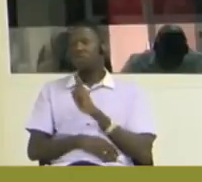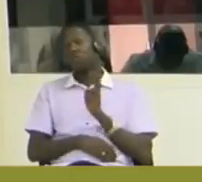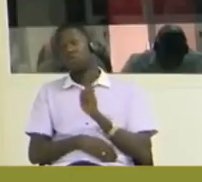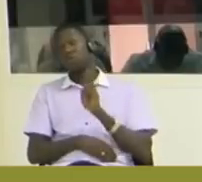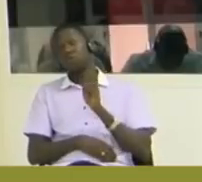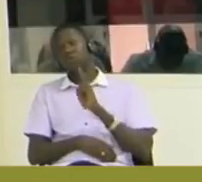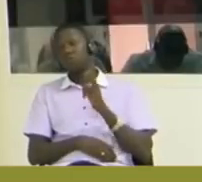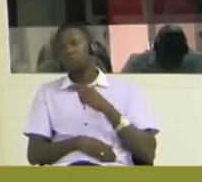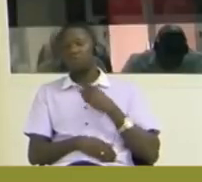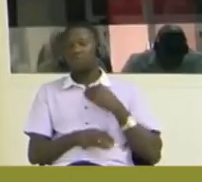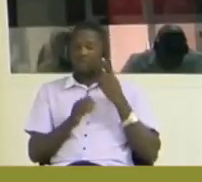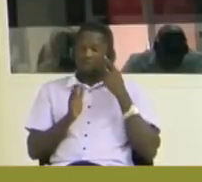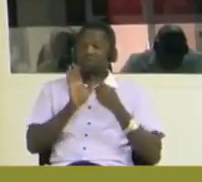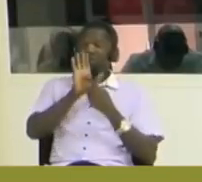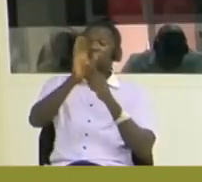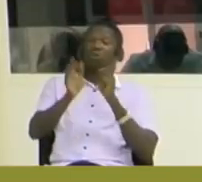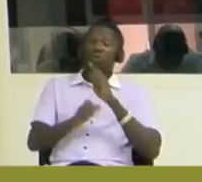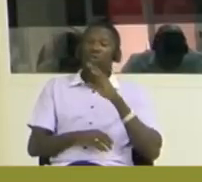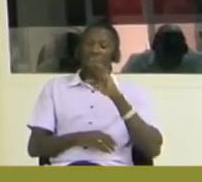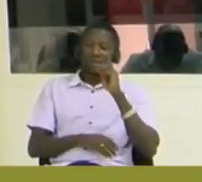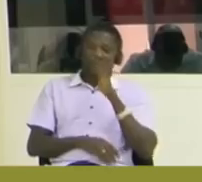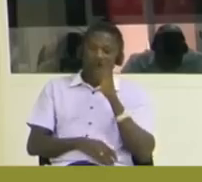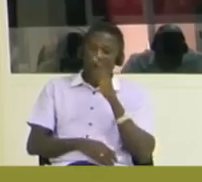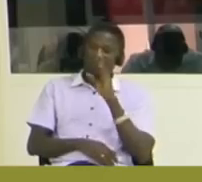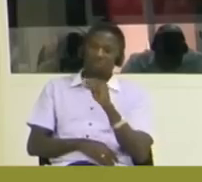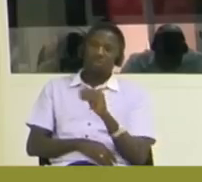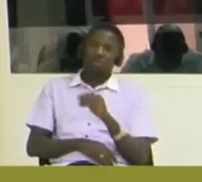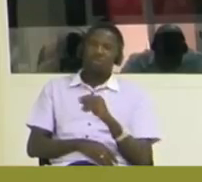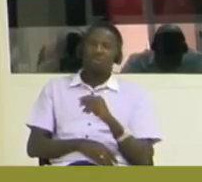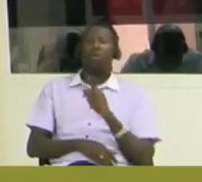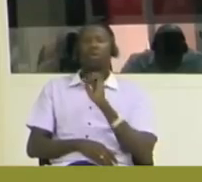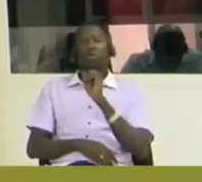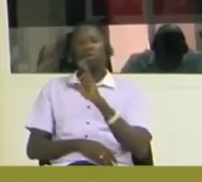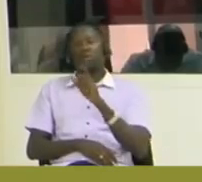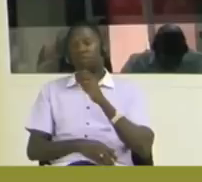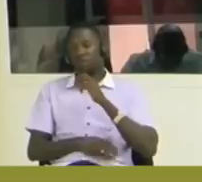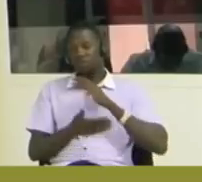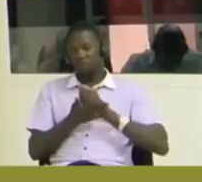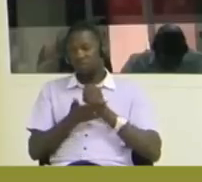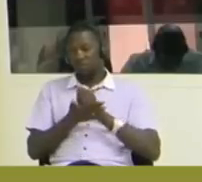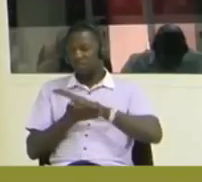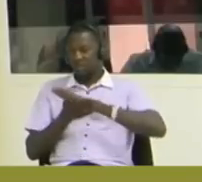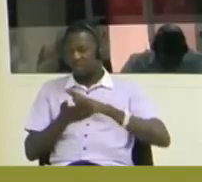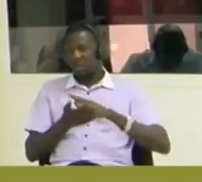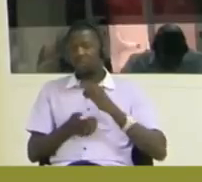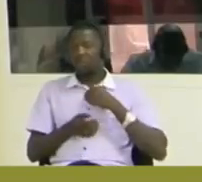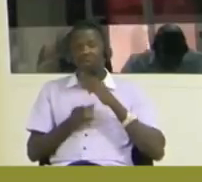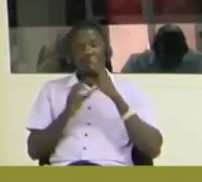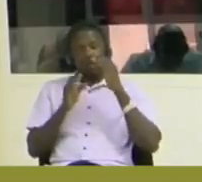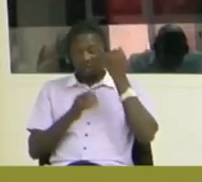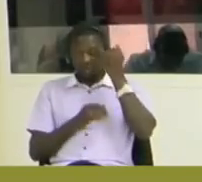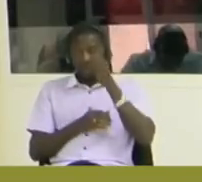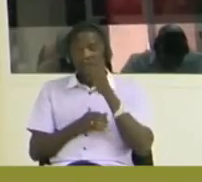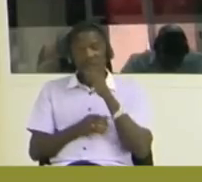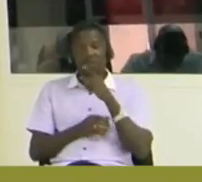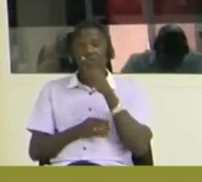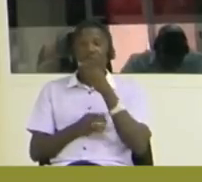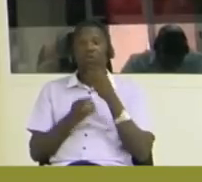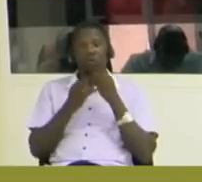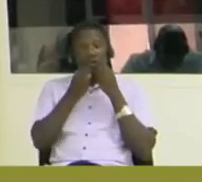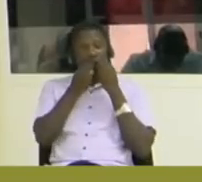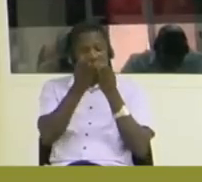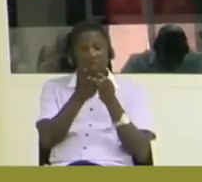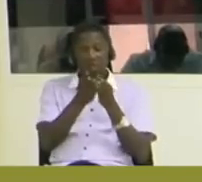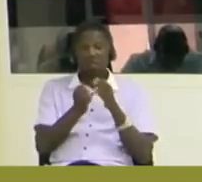that is what you are doing. Okay, let me clarify. I am not suggesting that you authored Saad Ibu Haidara's